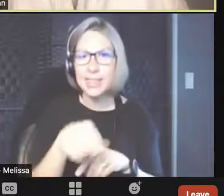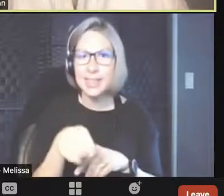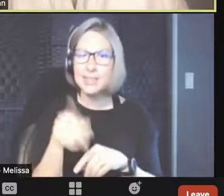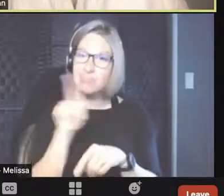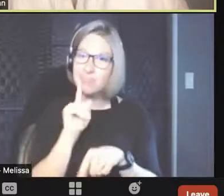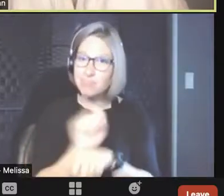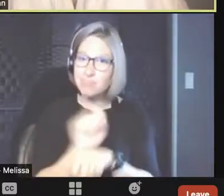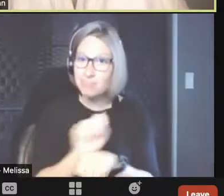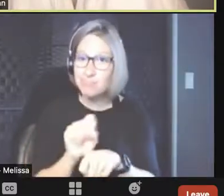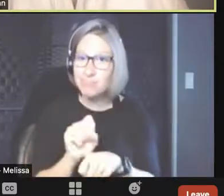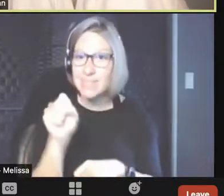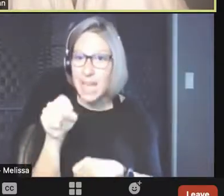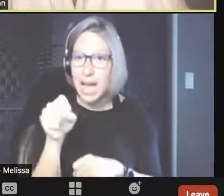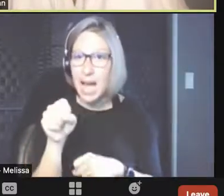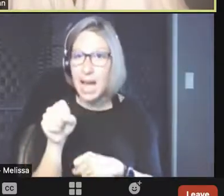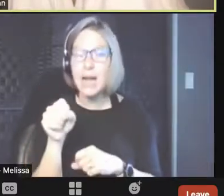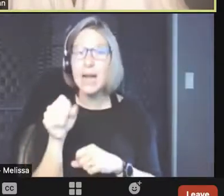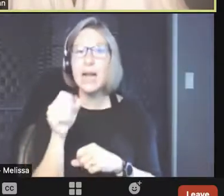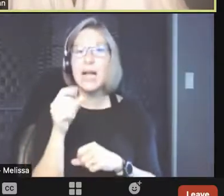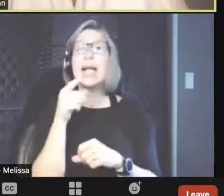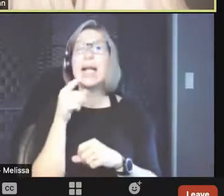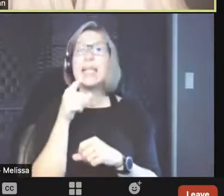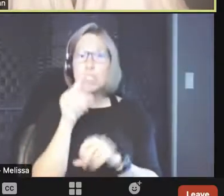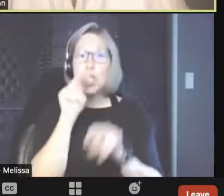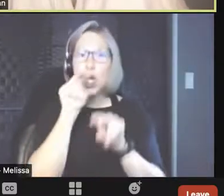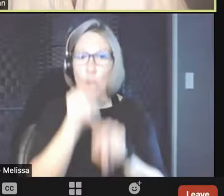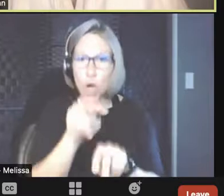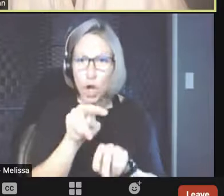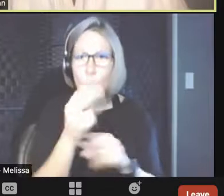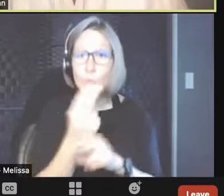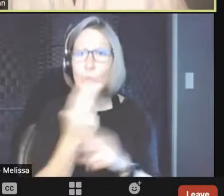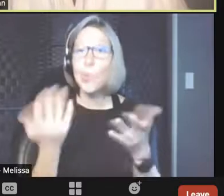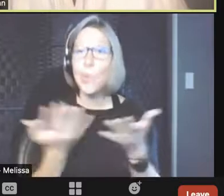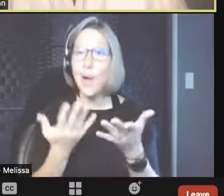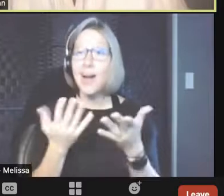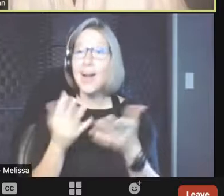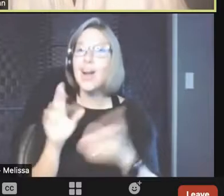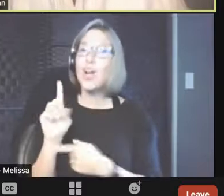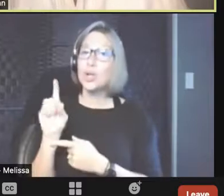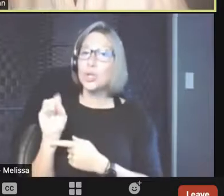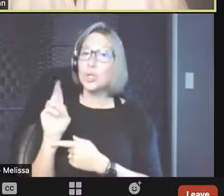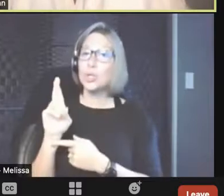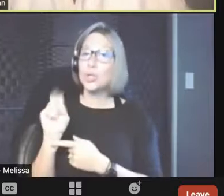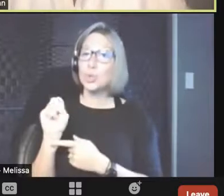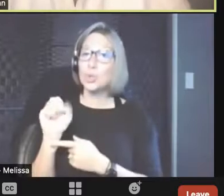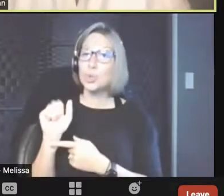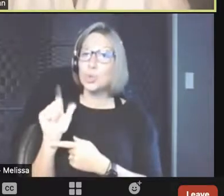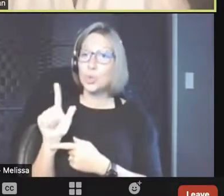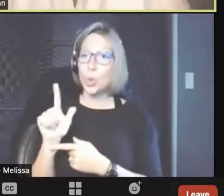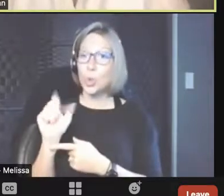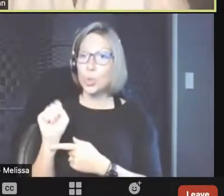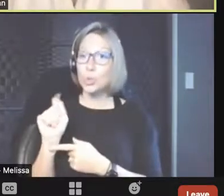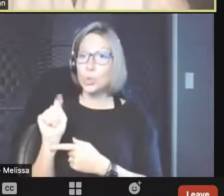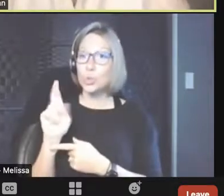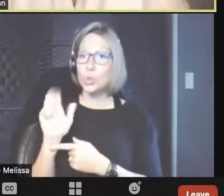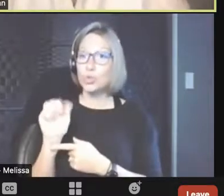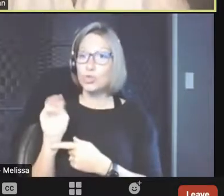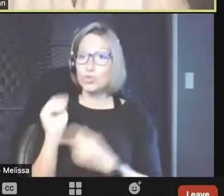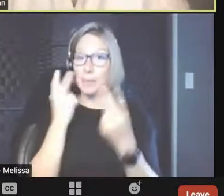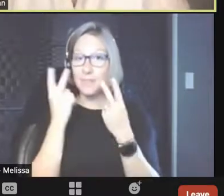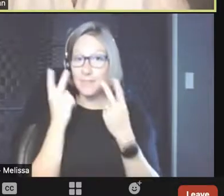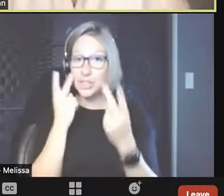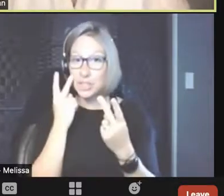looking at it. He's looking at it using dorsal stream vision. So remember, with dorsal stream vision, there's no access to